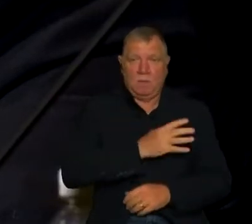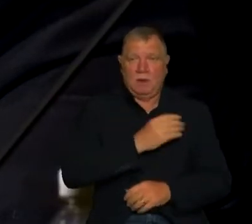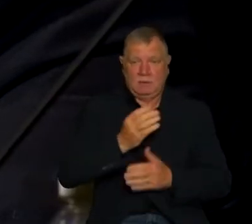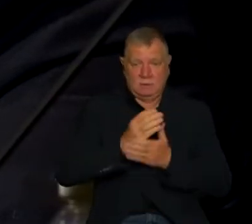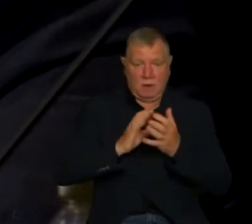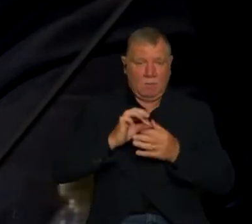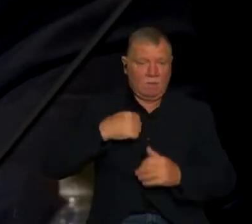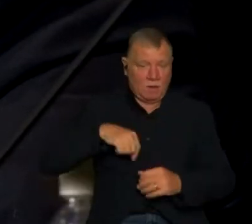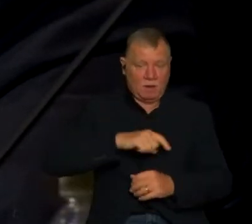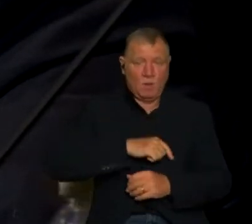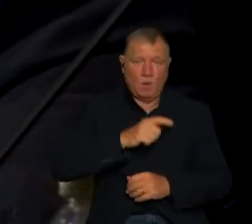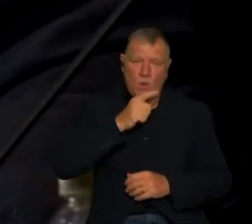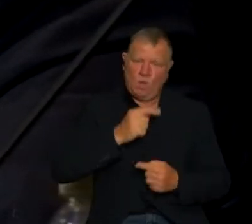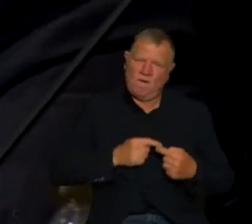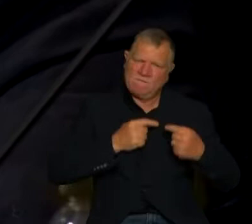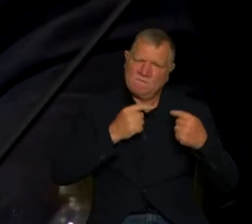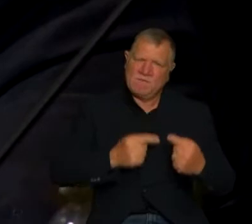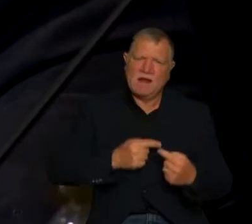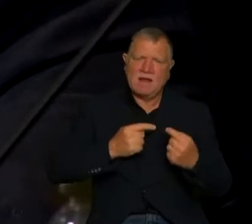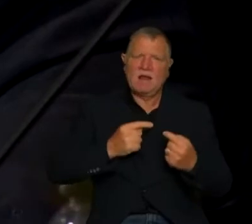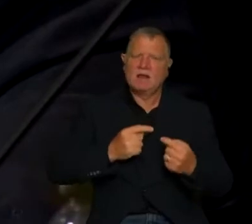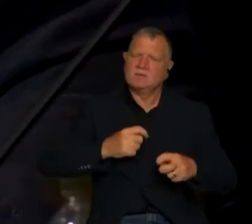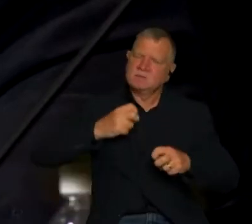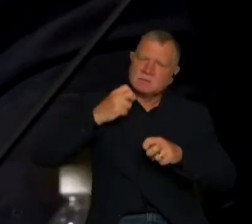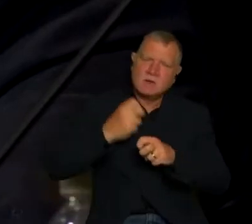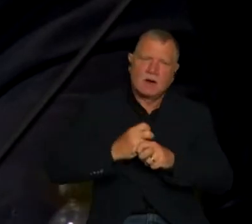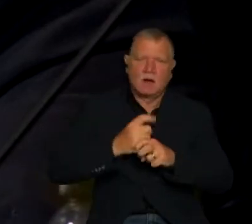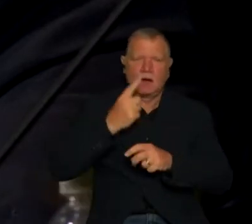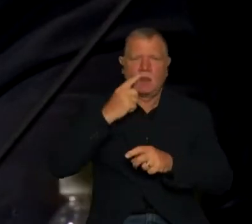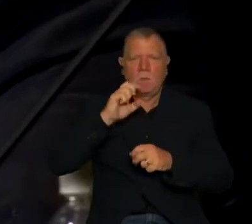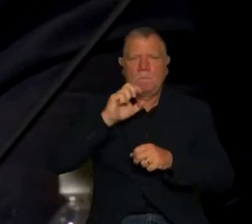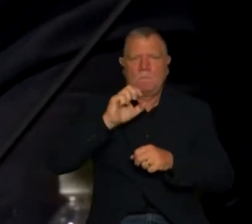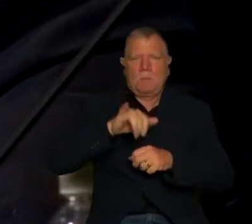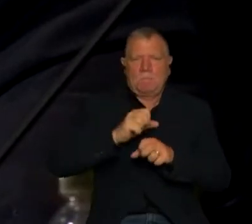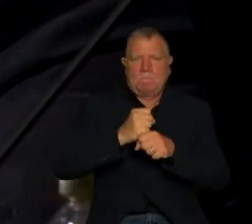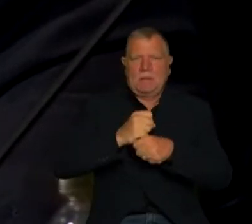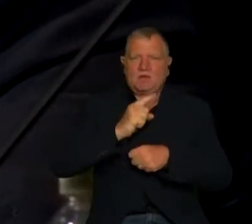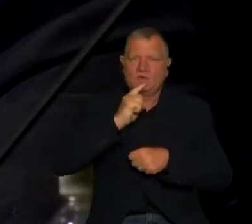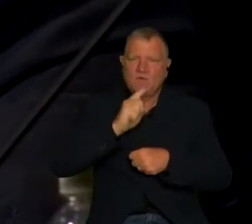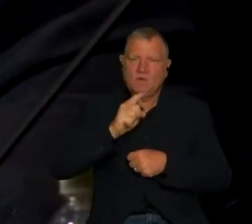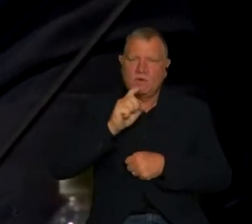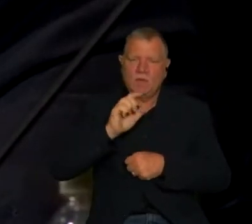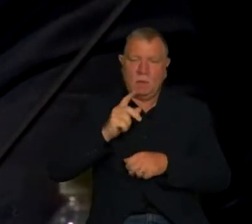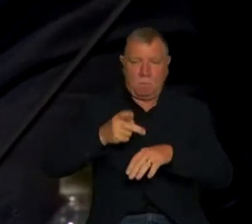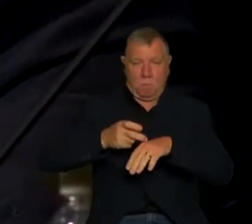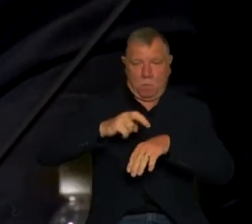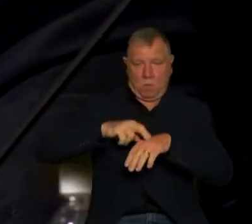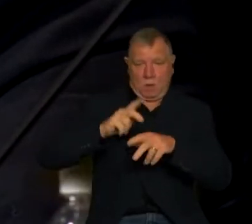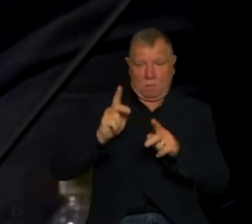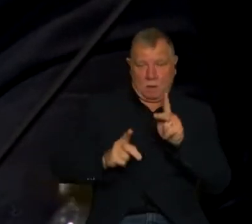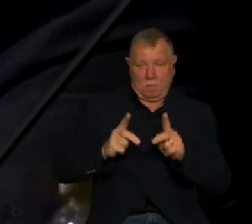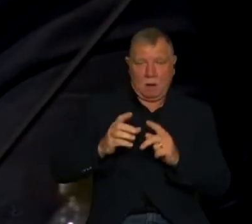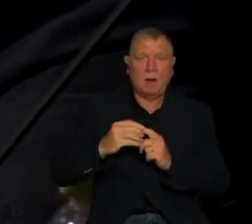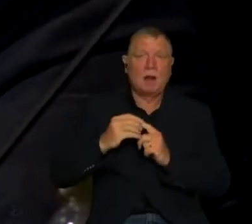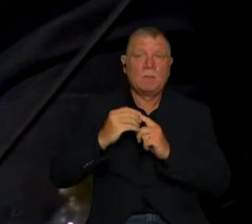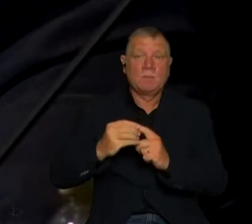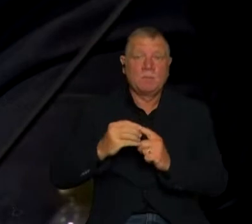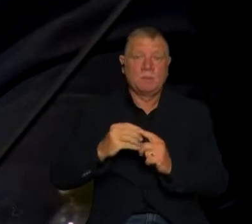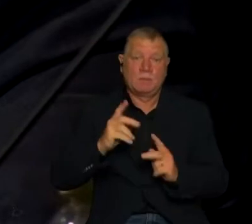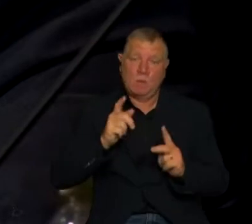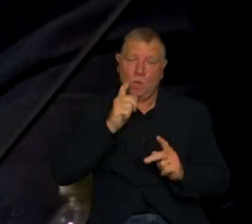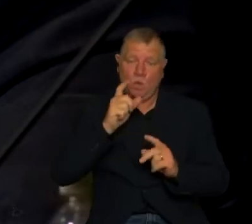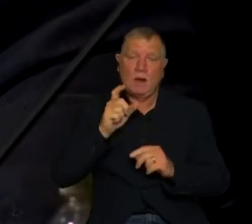of us that are fighting very hard to make sure that the people of Puerto Rico, especially those in